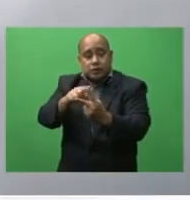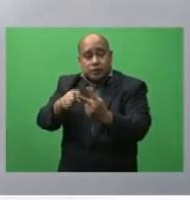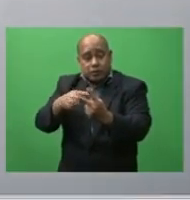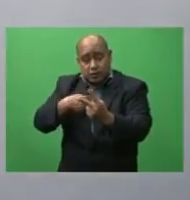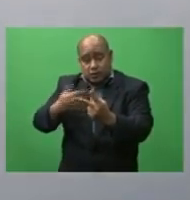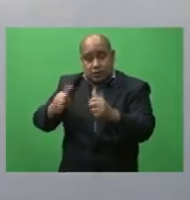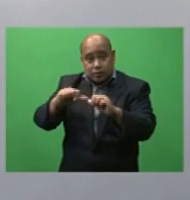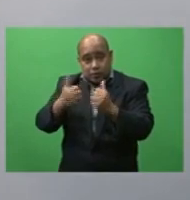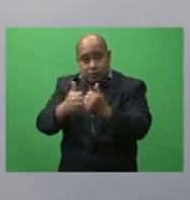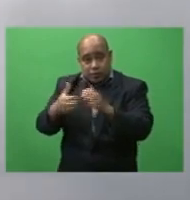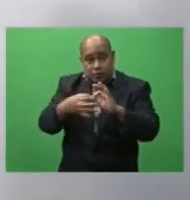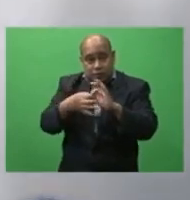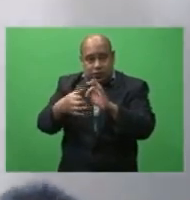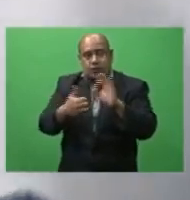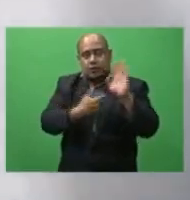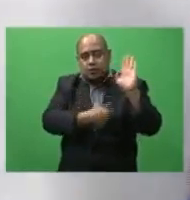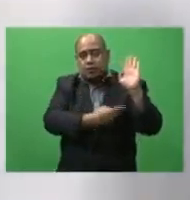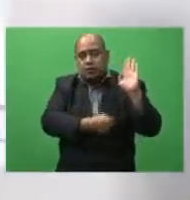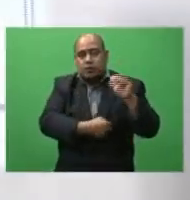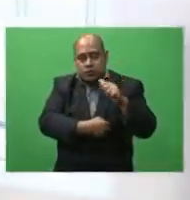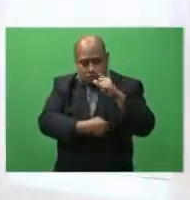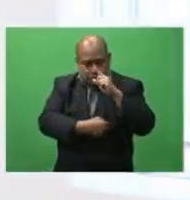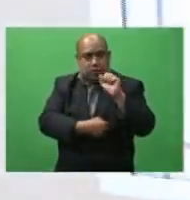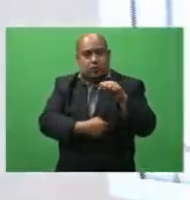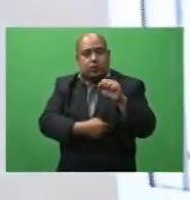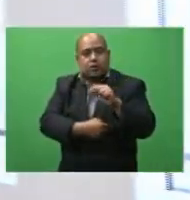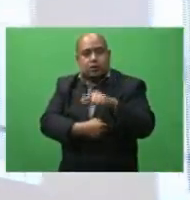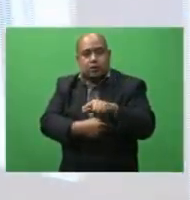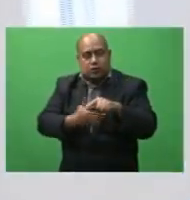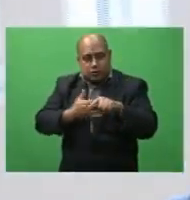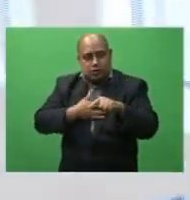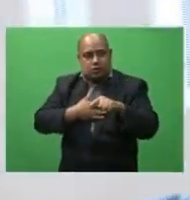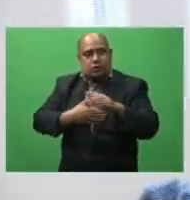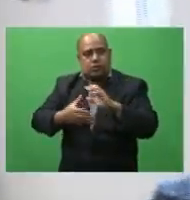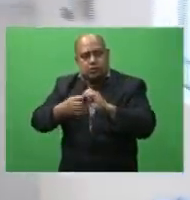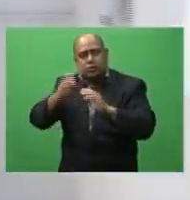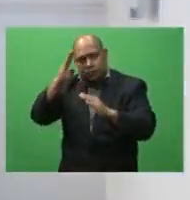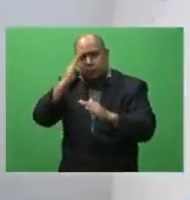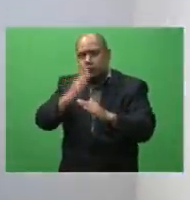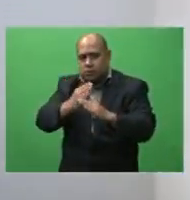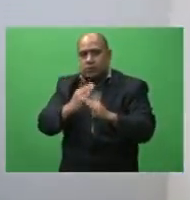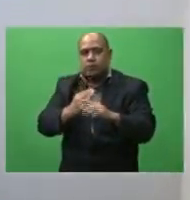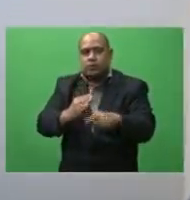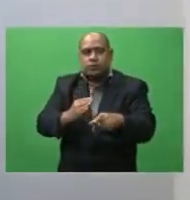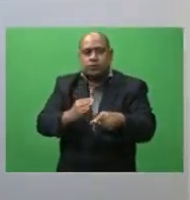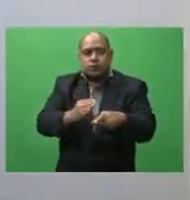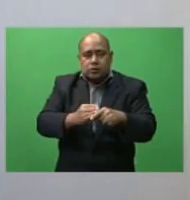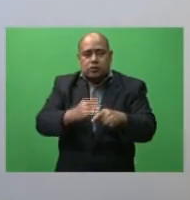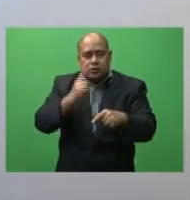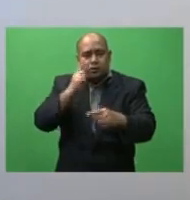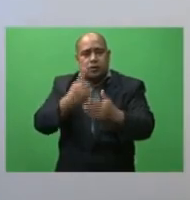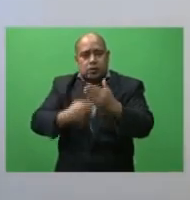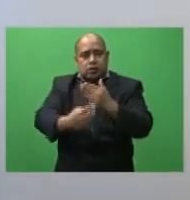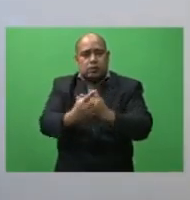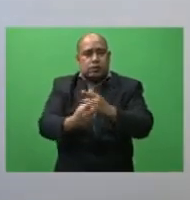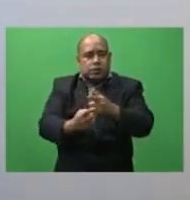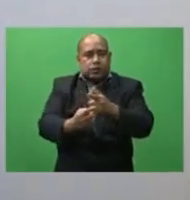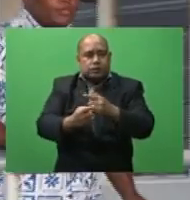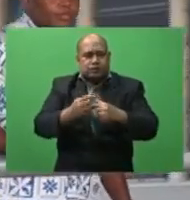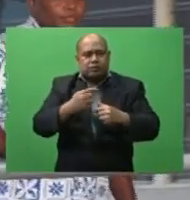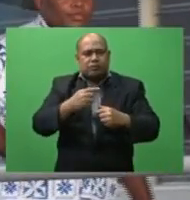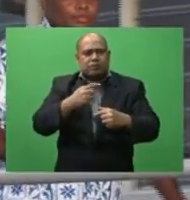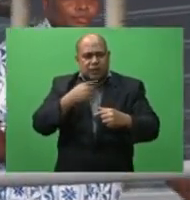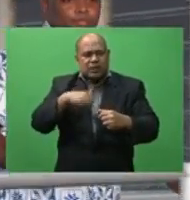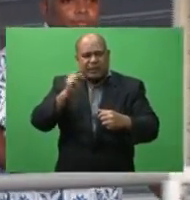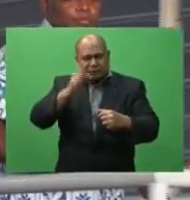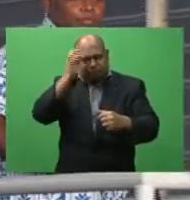just this hope that we will come together again. That is my hope. Do you see this happening anytime soon? Yes, pretty soon, I believe.